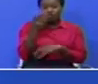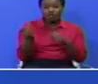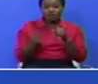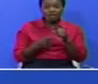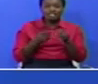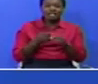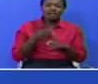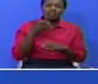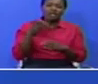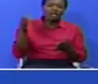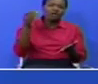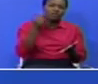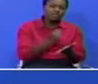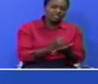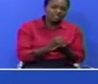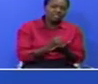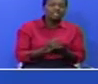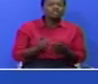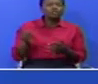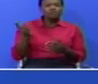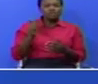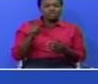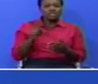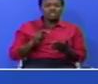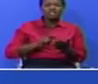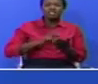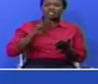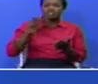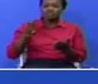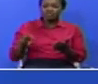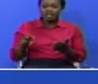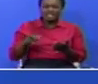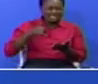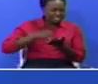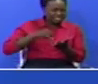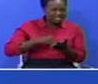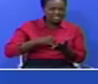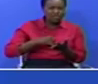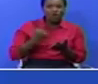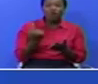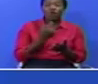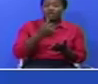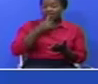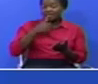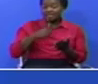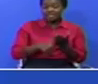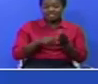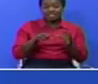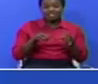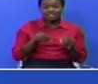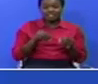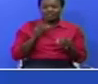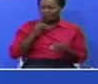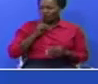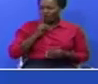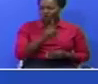to the Ministry of Health, was to be transferred. The cabinet secretary, Cleopa Mailu, insisting that he only got a letter directing that there